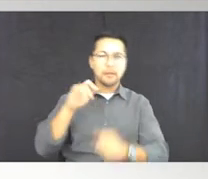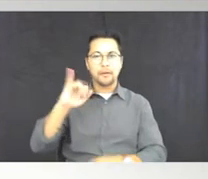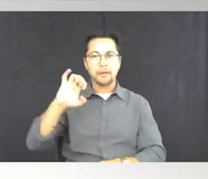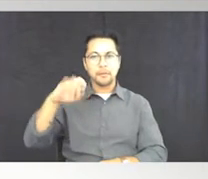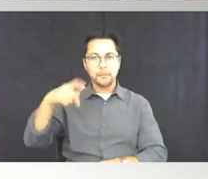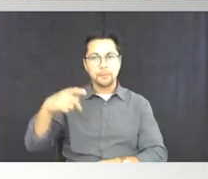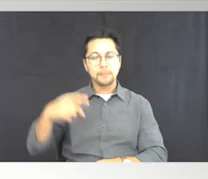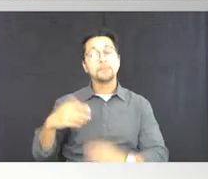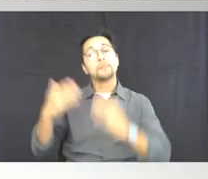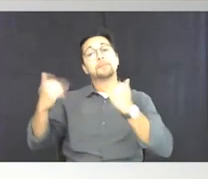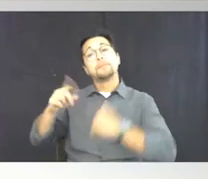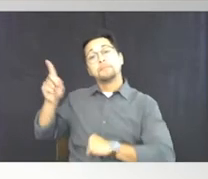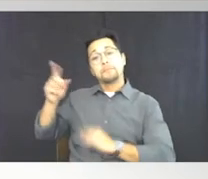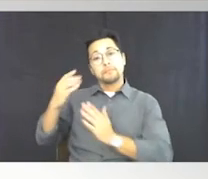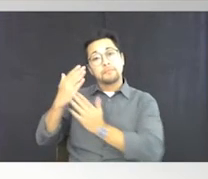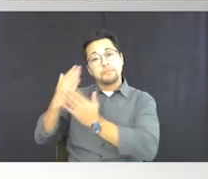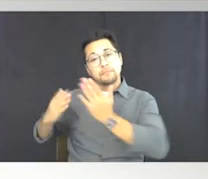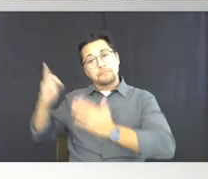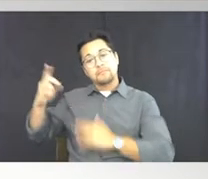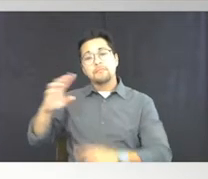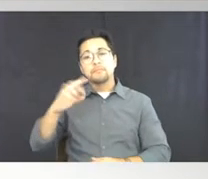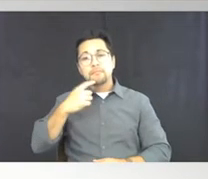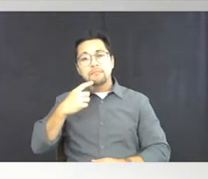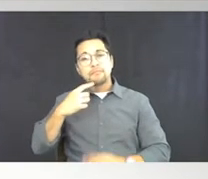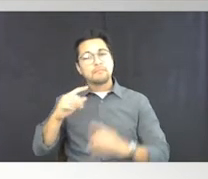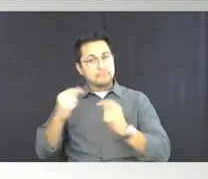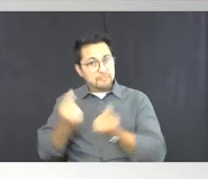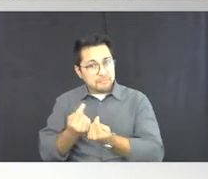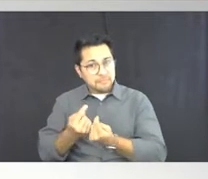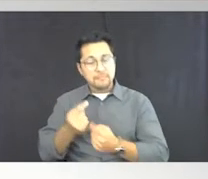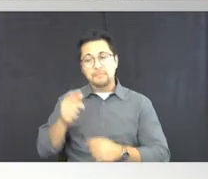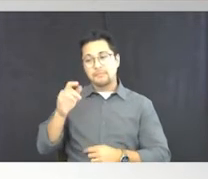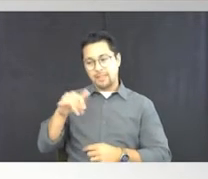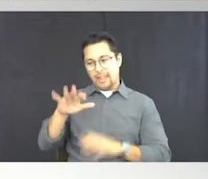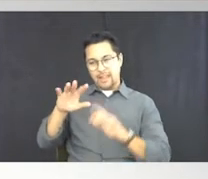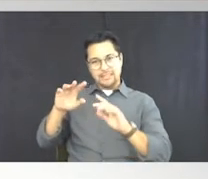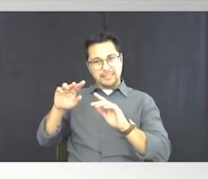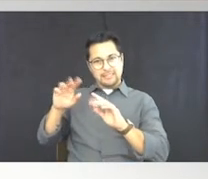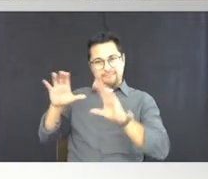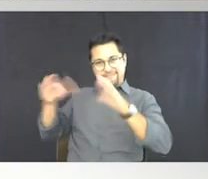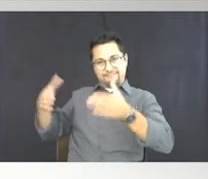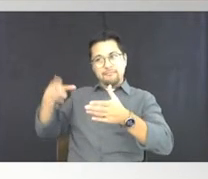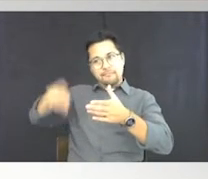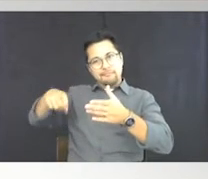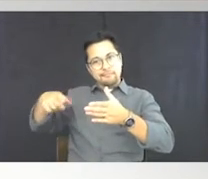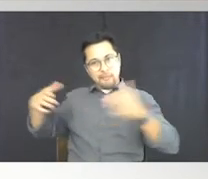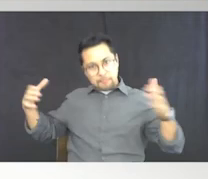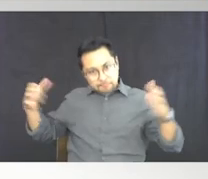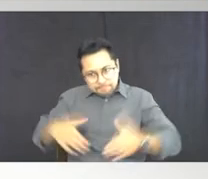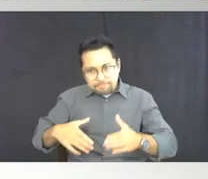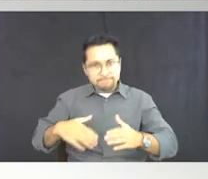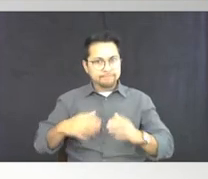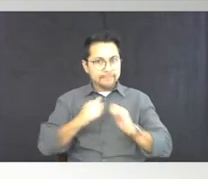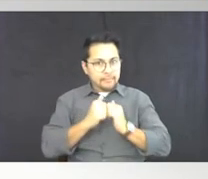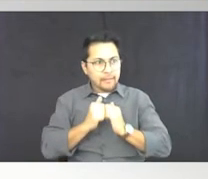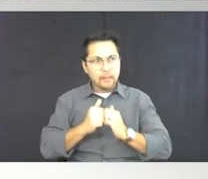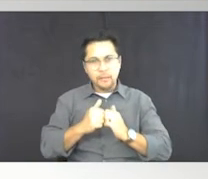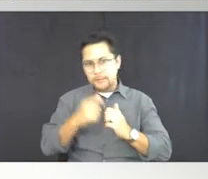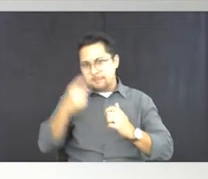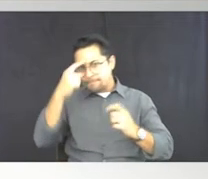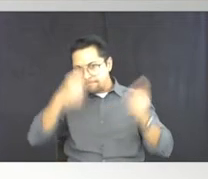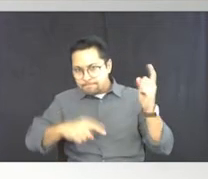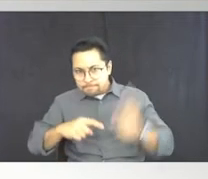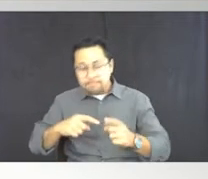This section says that the manifestation determination team has to come together, make a decision, and